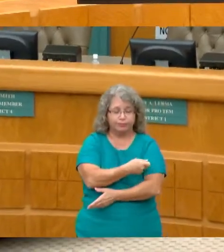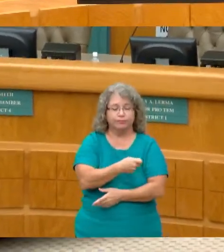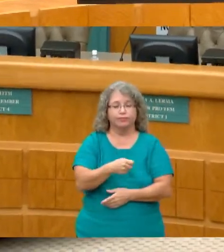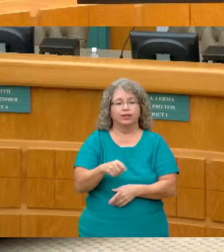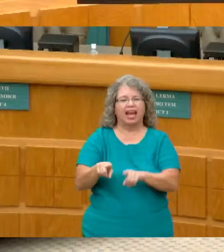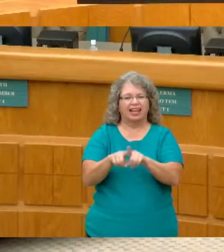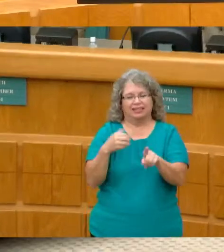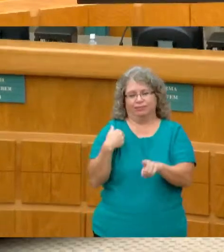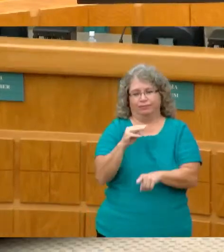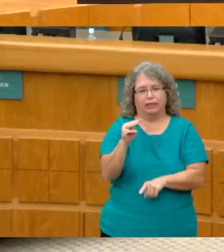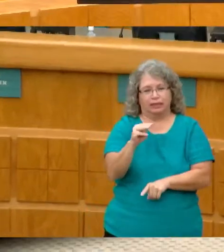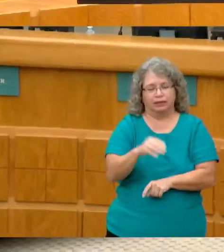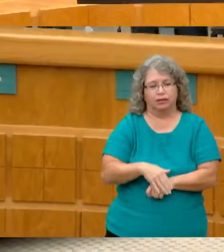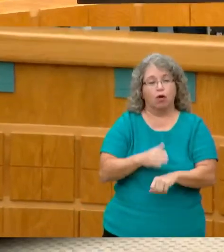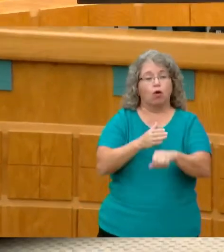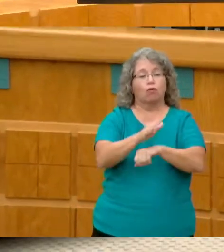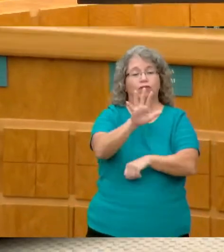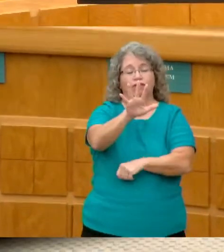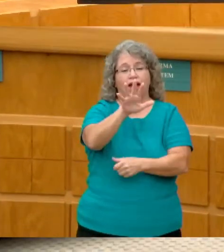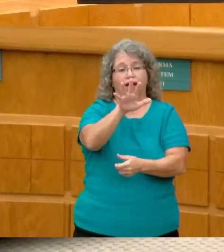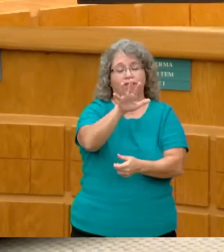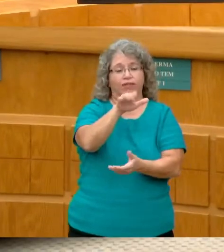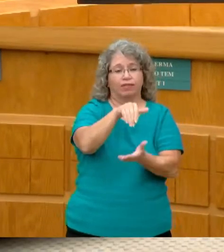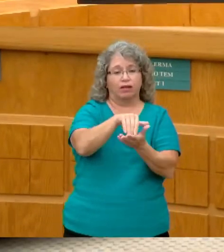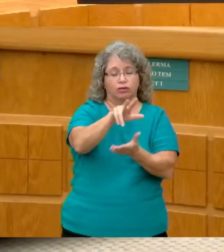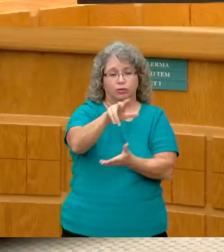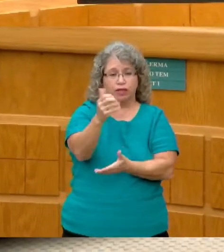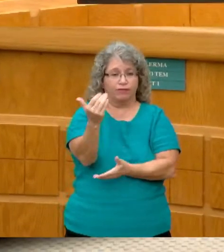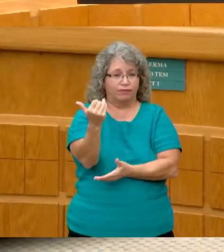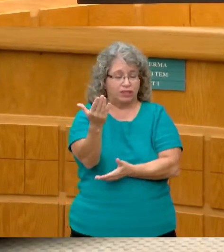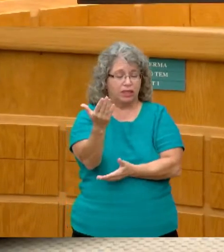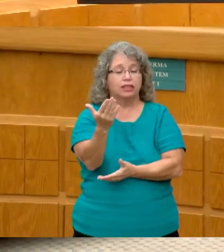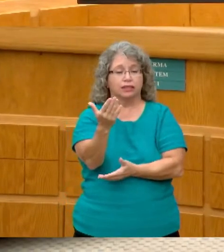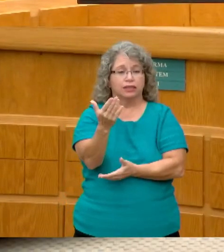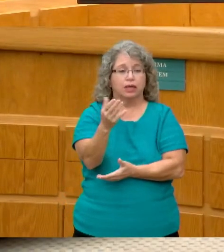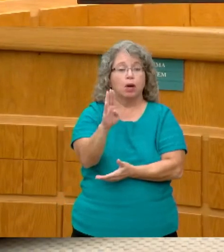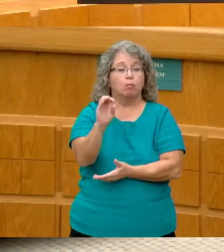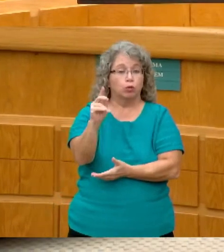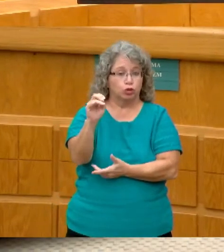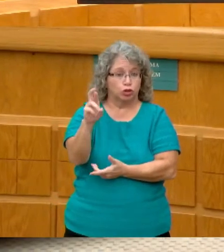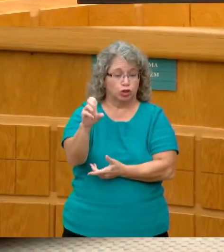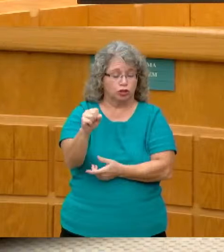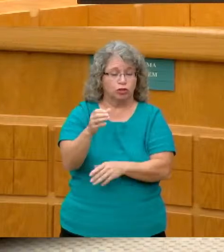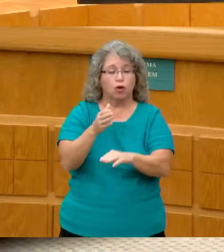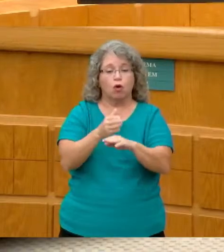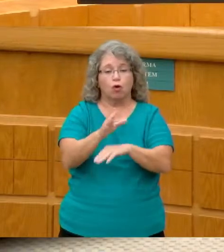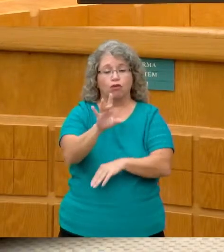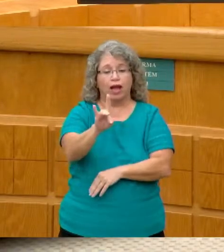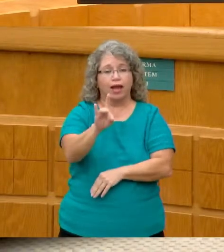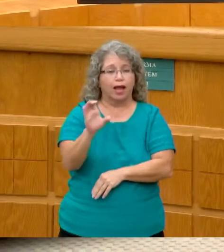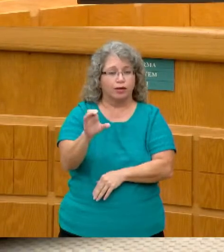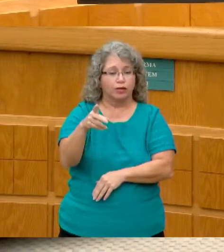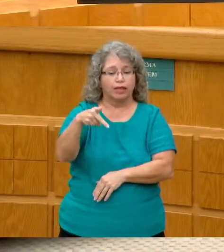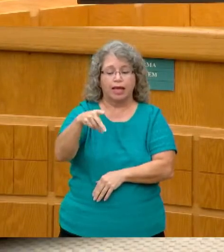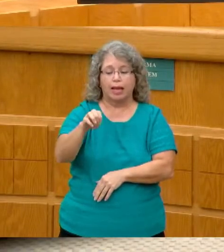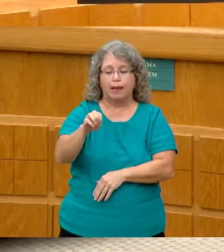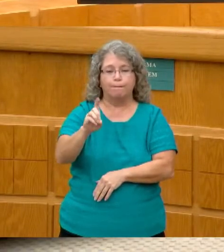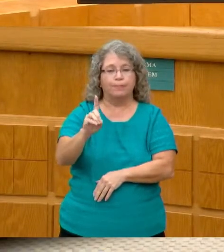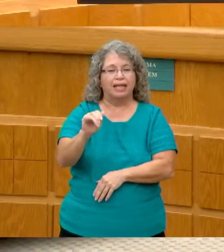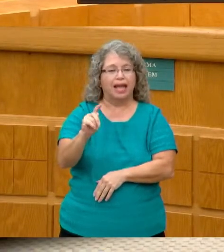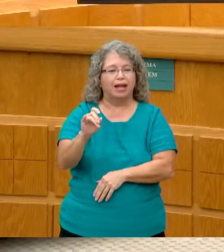Over 5,315 doses are boosters, and over 800 pediatric doses since last Friday, so that's really